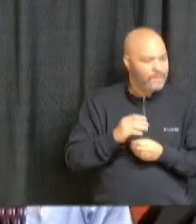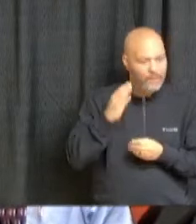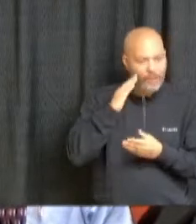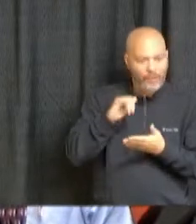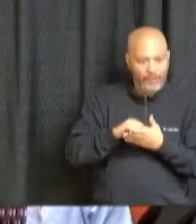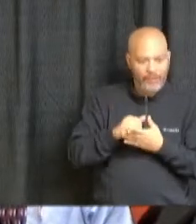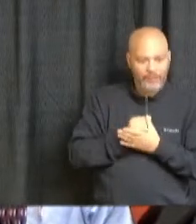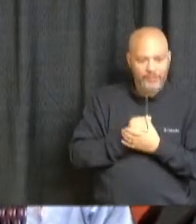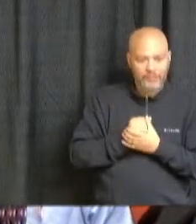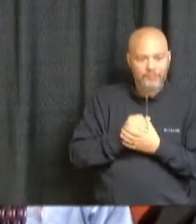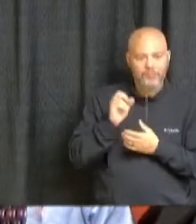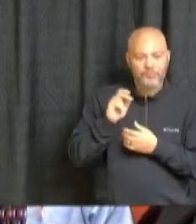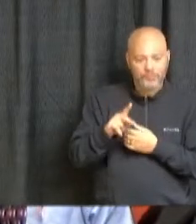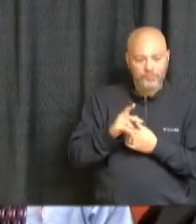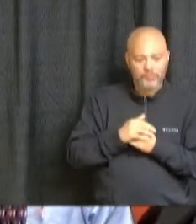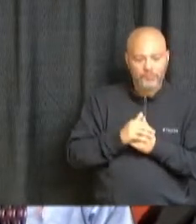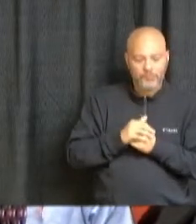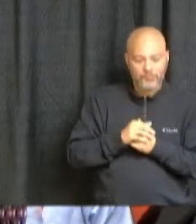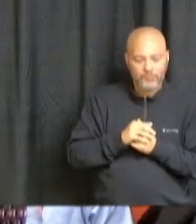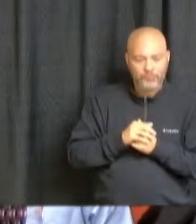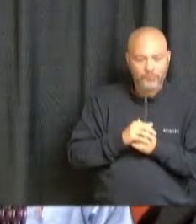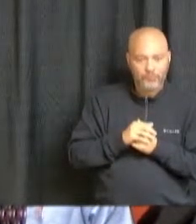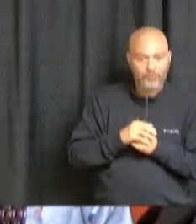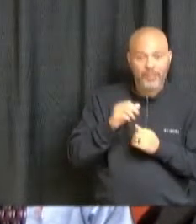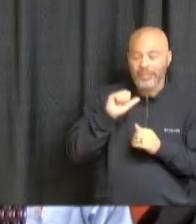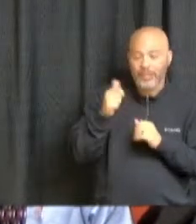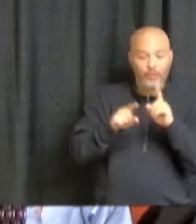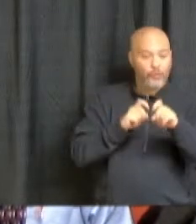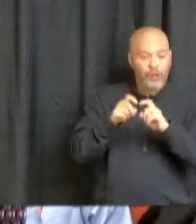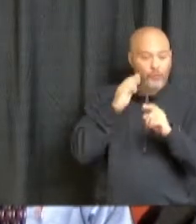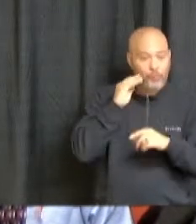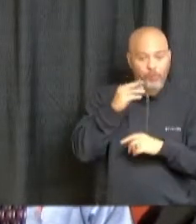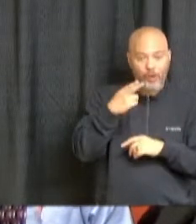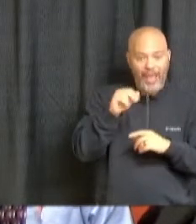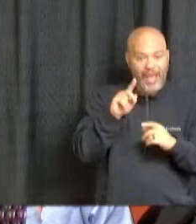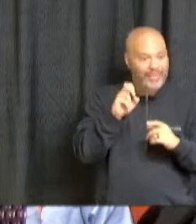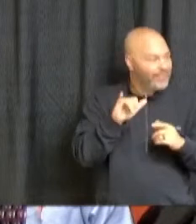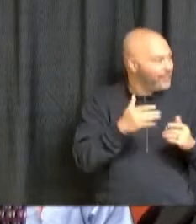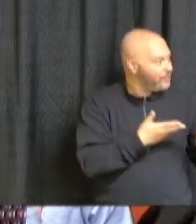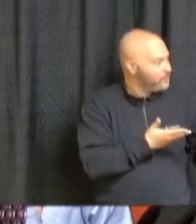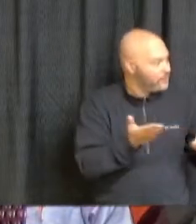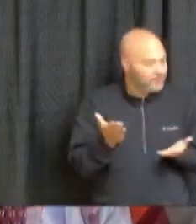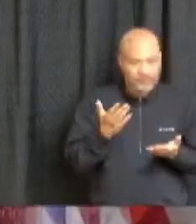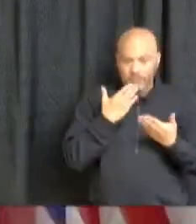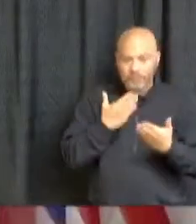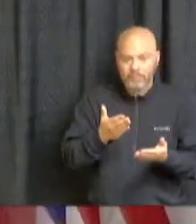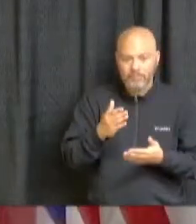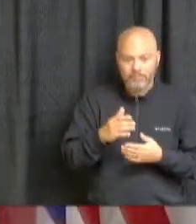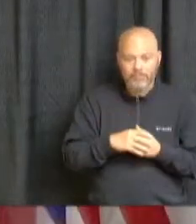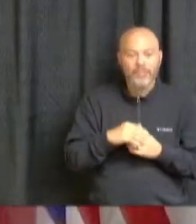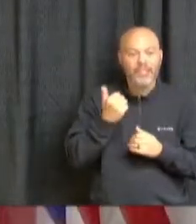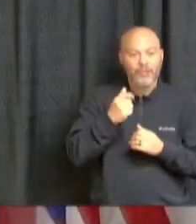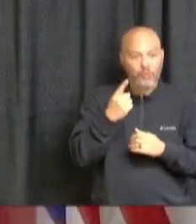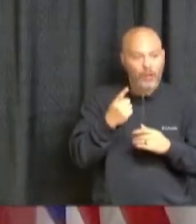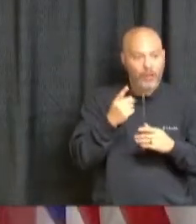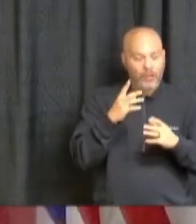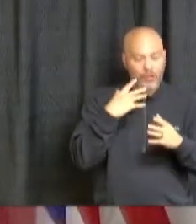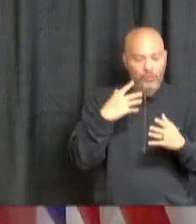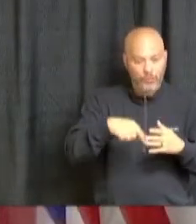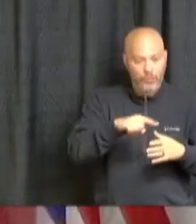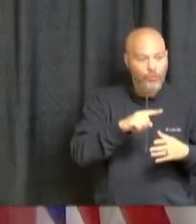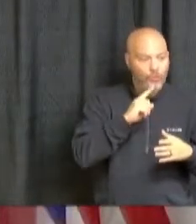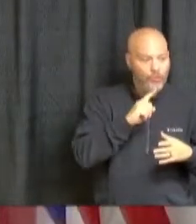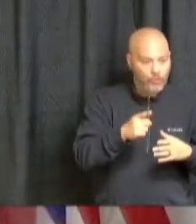traffic study done. Okay. Any other questions for Mr. Hadley? Thank you, sir. Anyone else in the